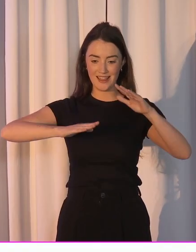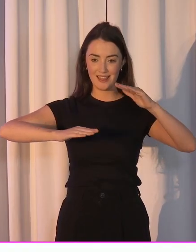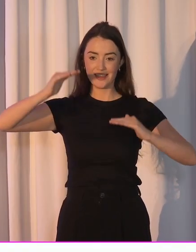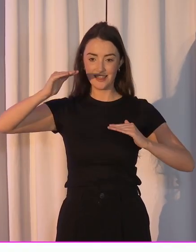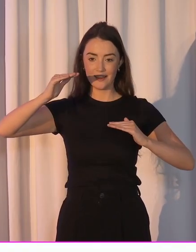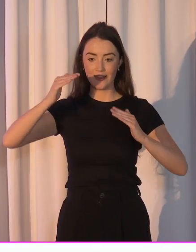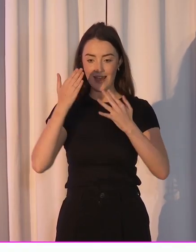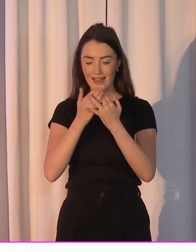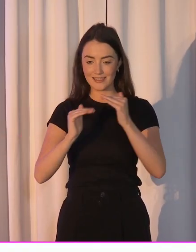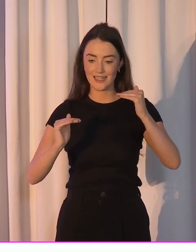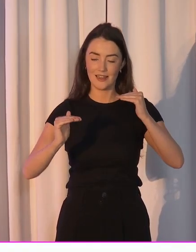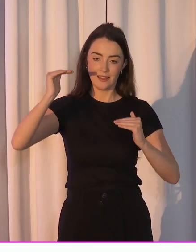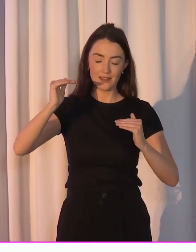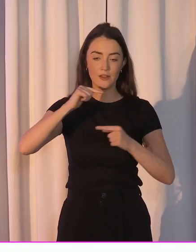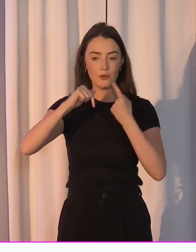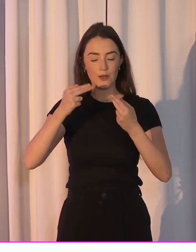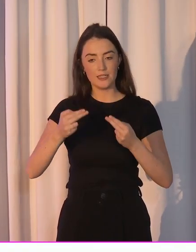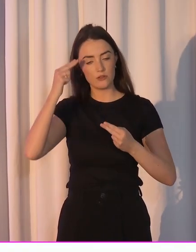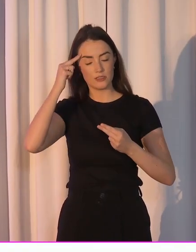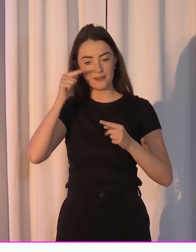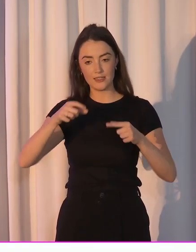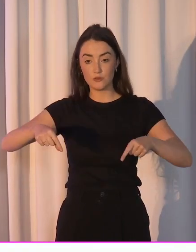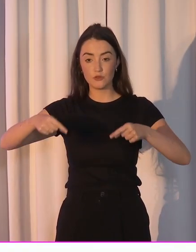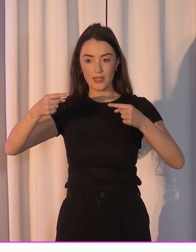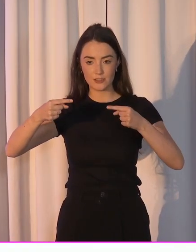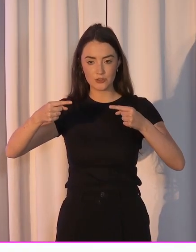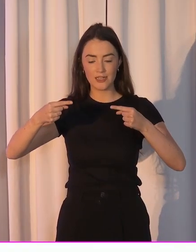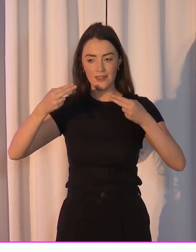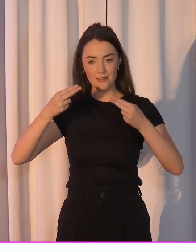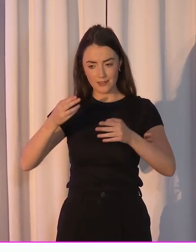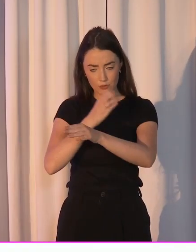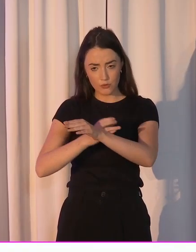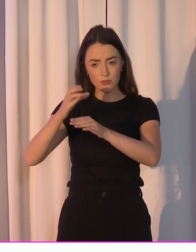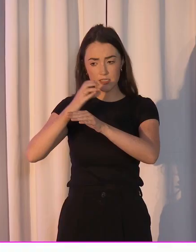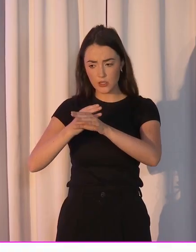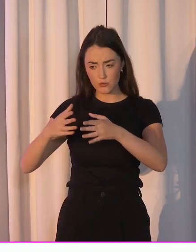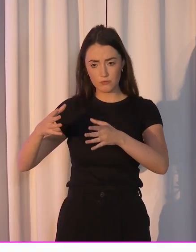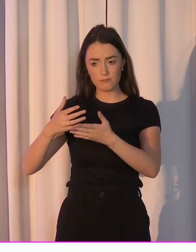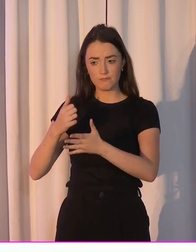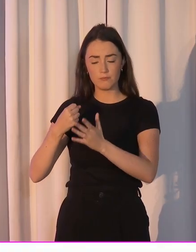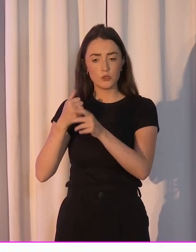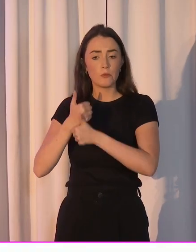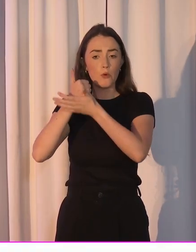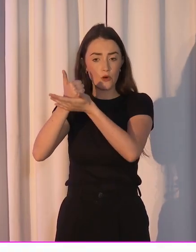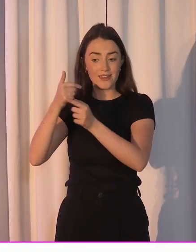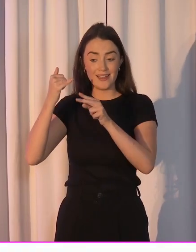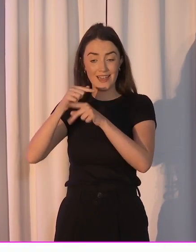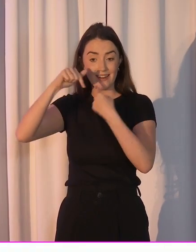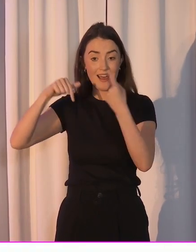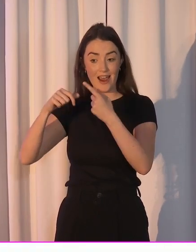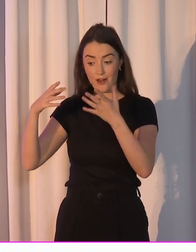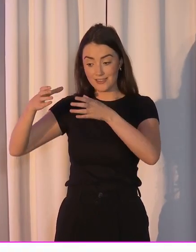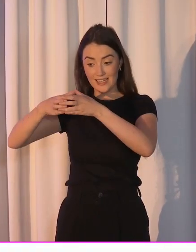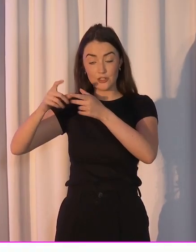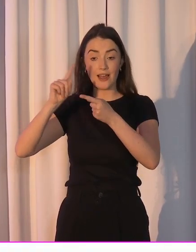And it's also essential to understand that these challenges are upheld by the structures and policies within our own sector and within